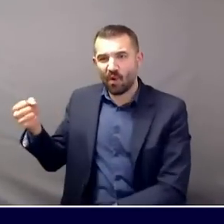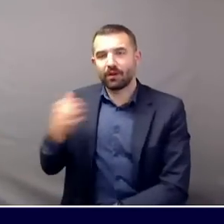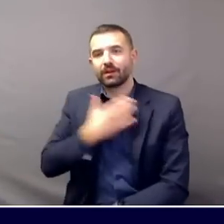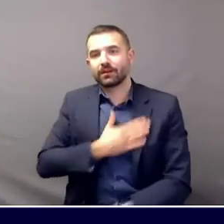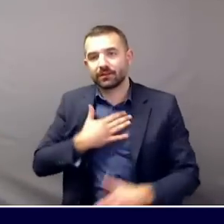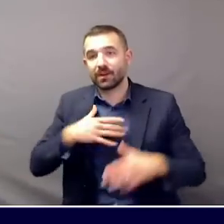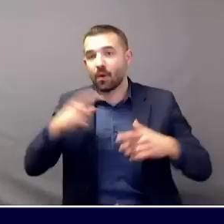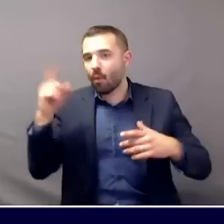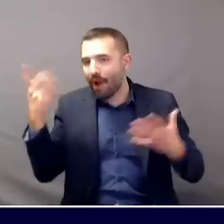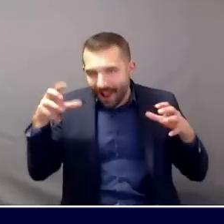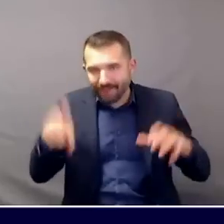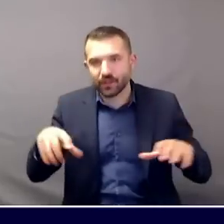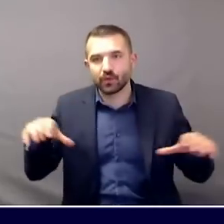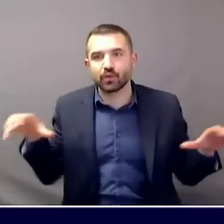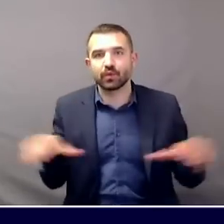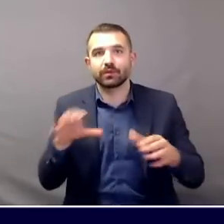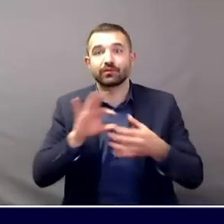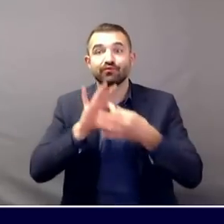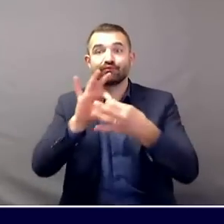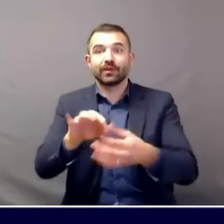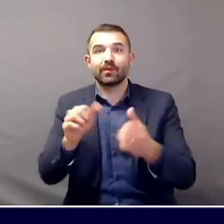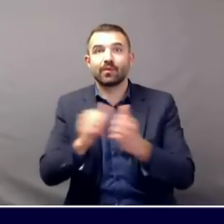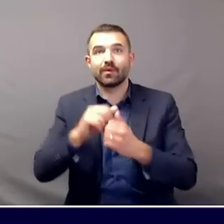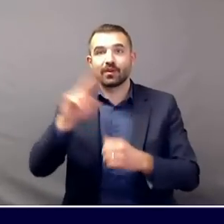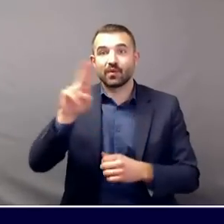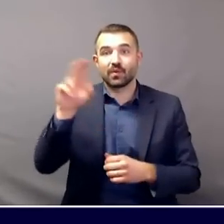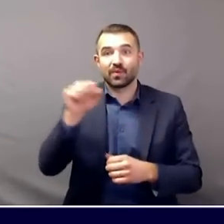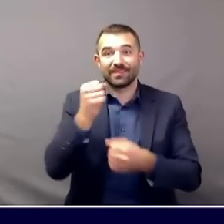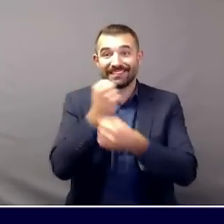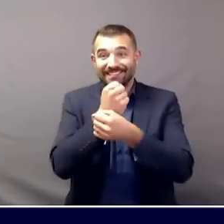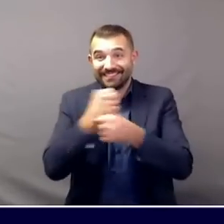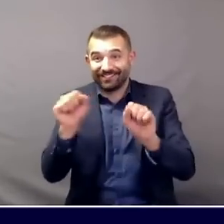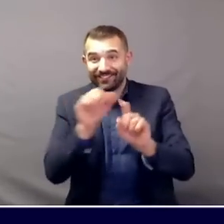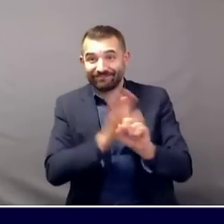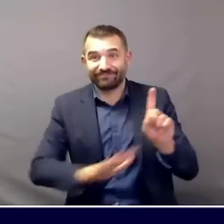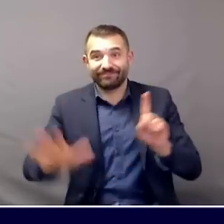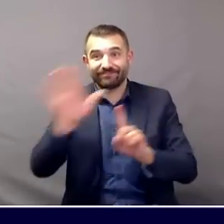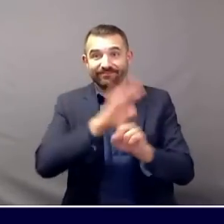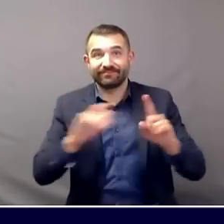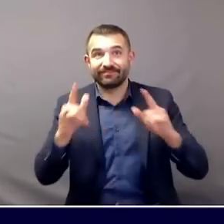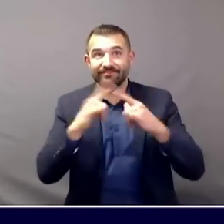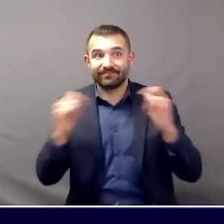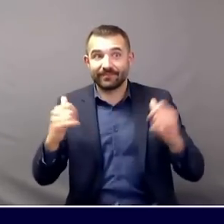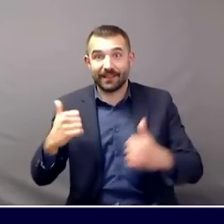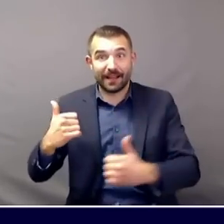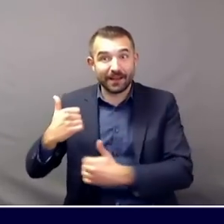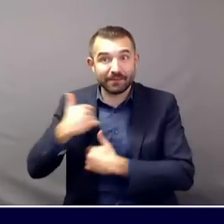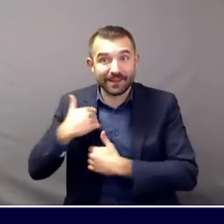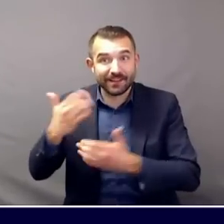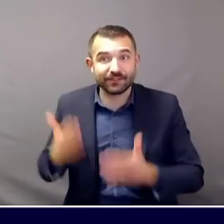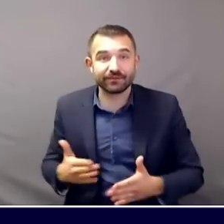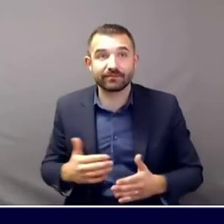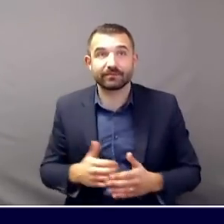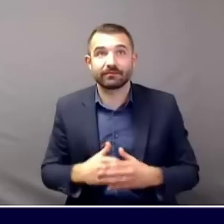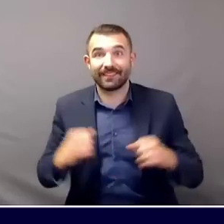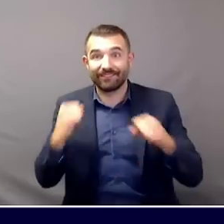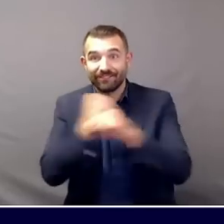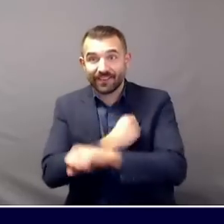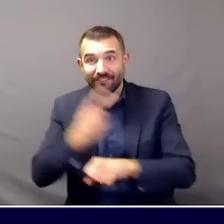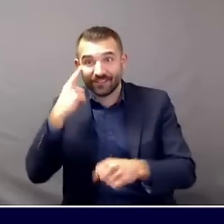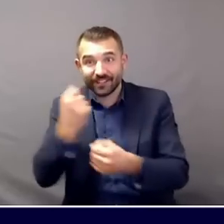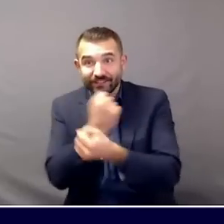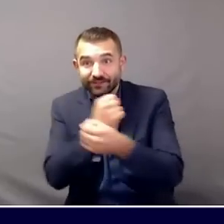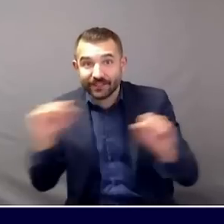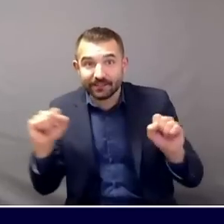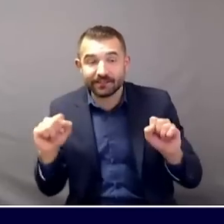freedom. Real patriots," he said, "serve and sacrifice for all, whether they agree with them or not. Patriots stand up and fight when